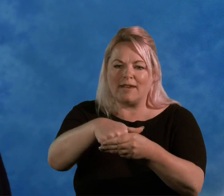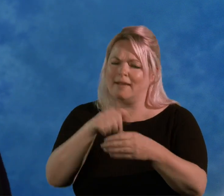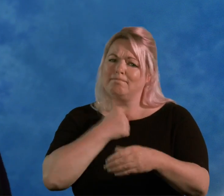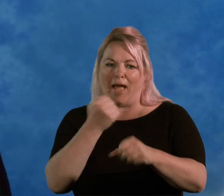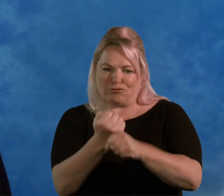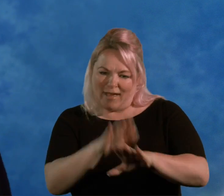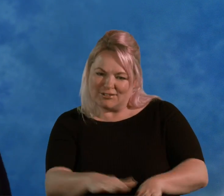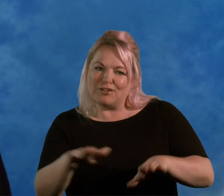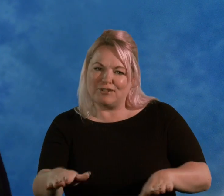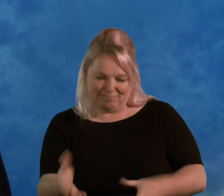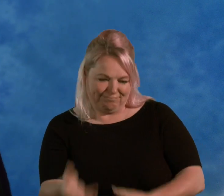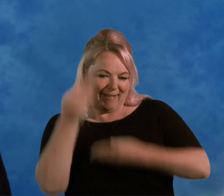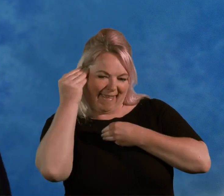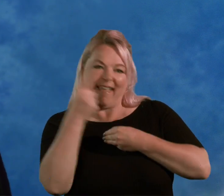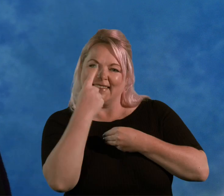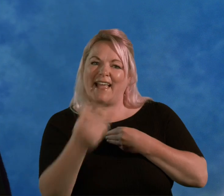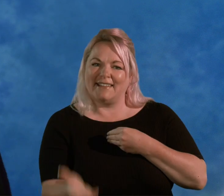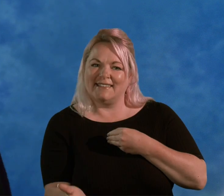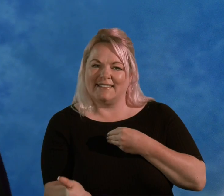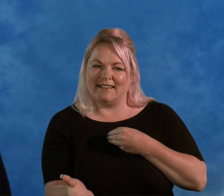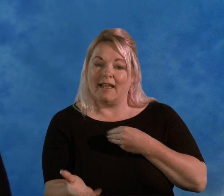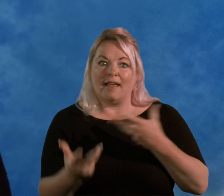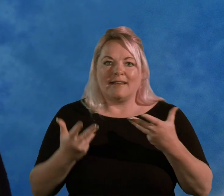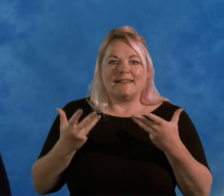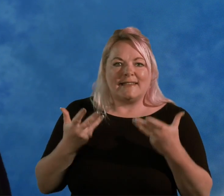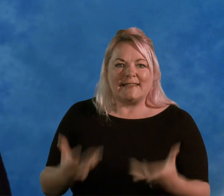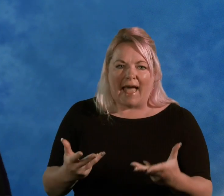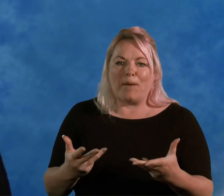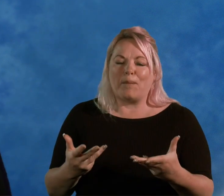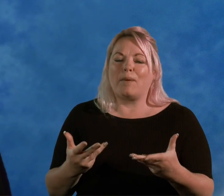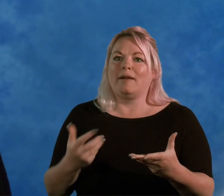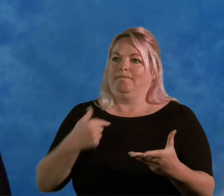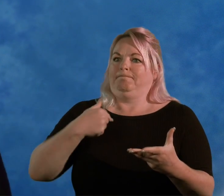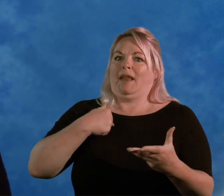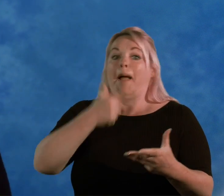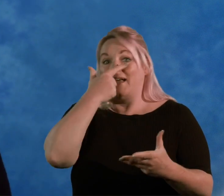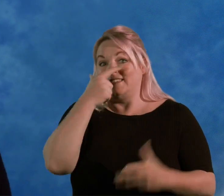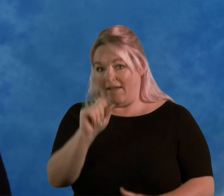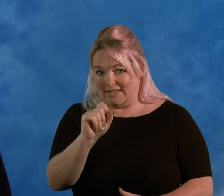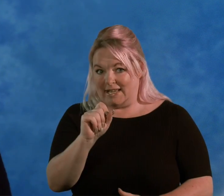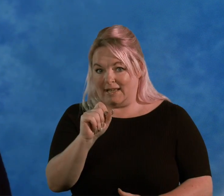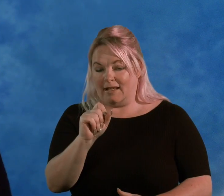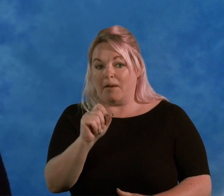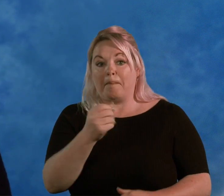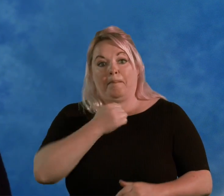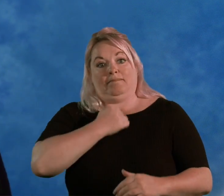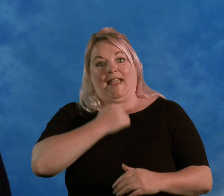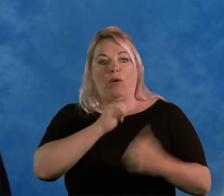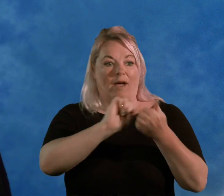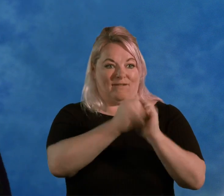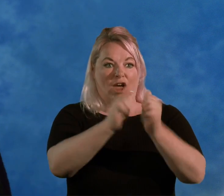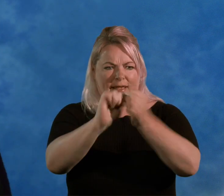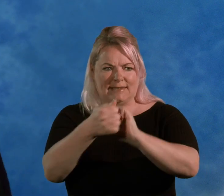my grandchildren. And now we have a situation, I'm now 70, and several of